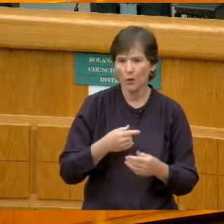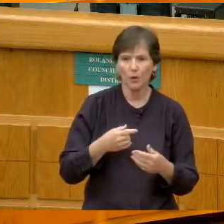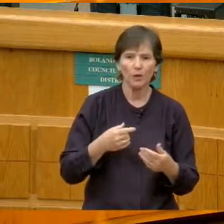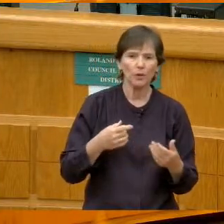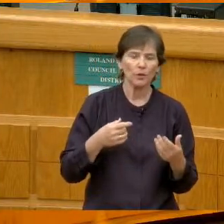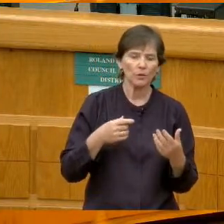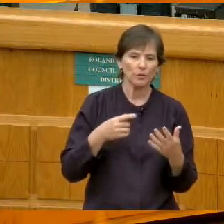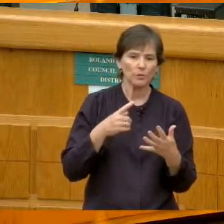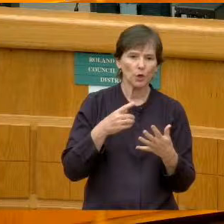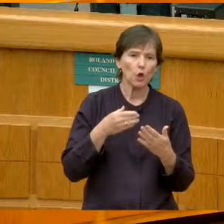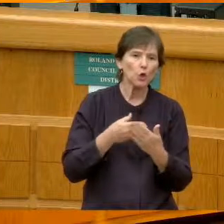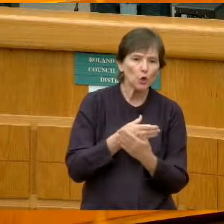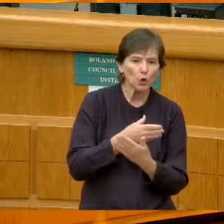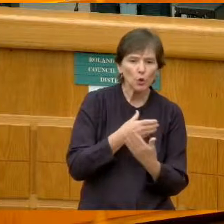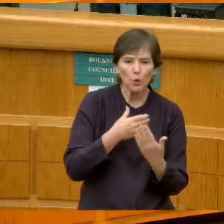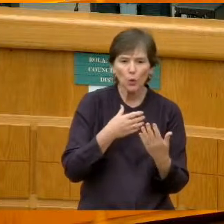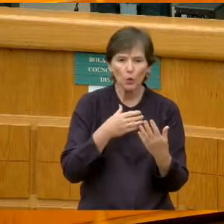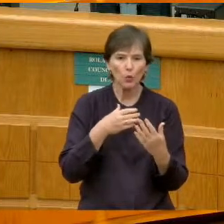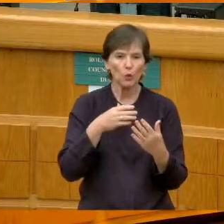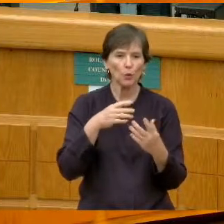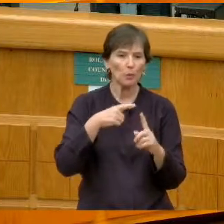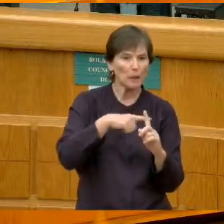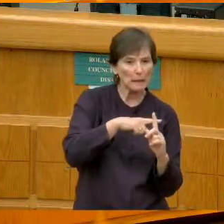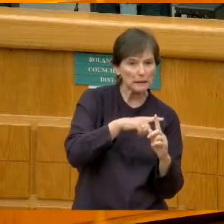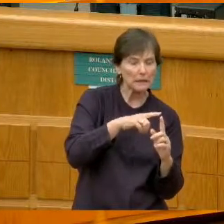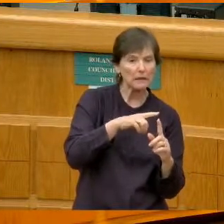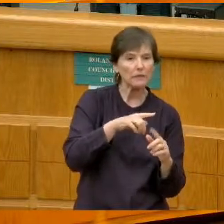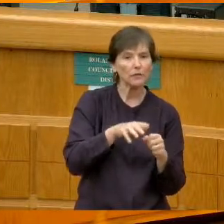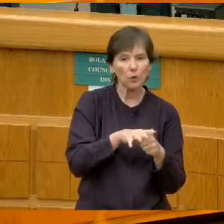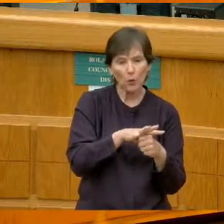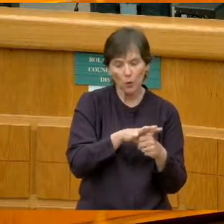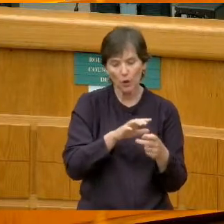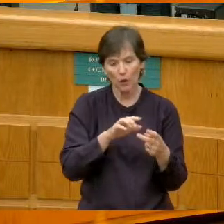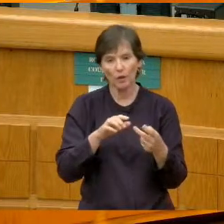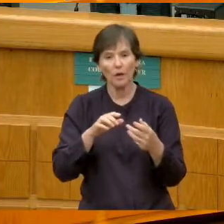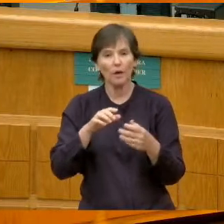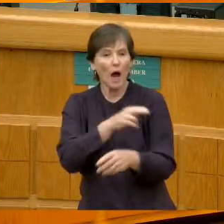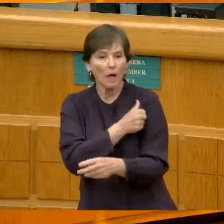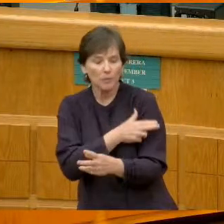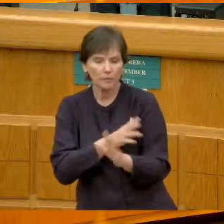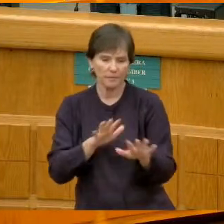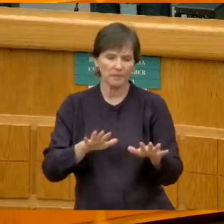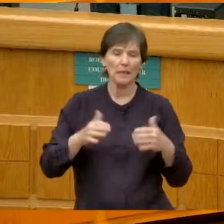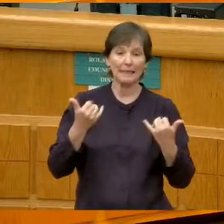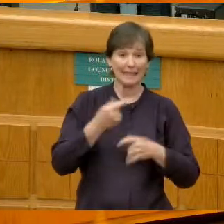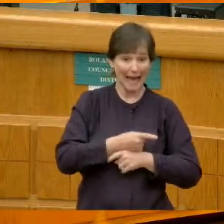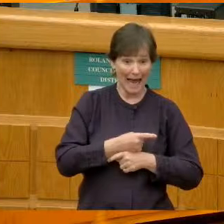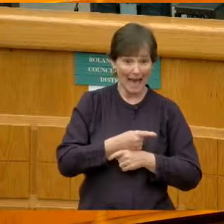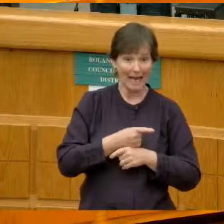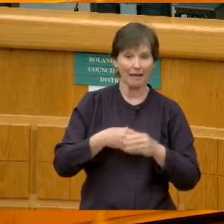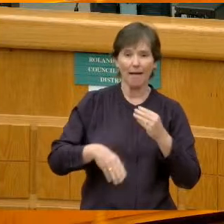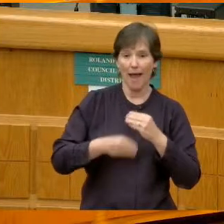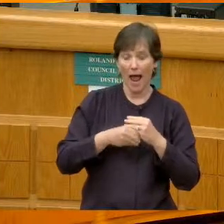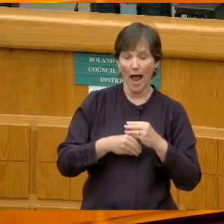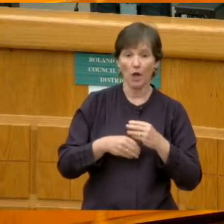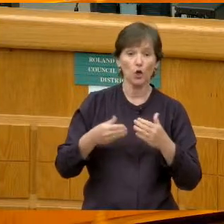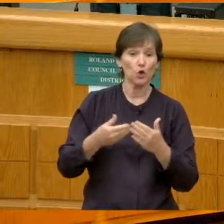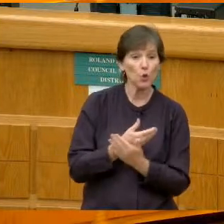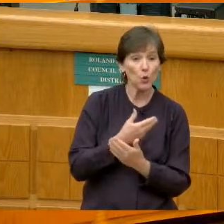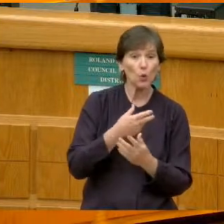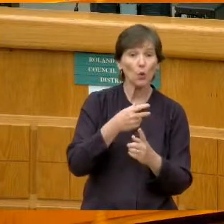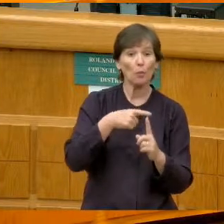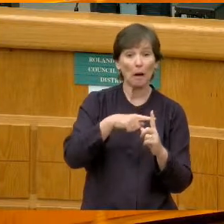recoveries and persons that are in the hospital. So for today, we're reporting 329 new